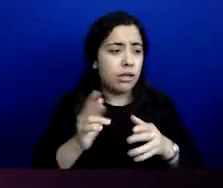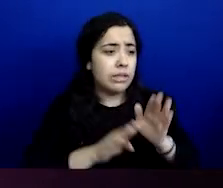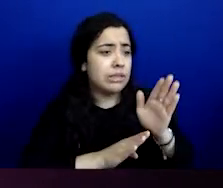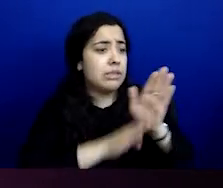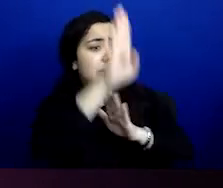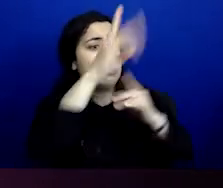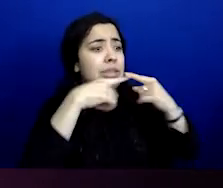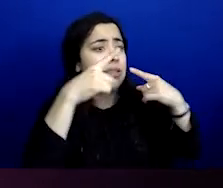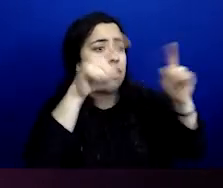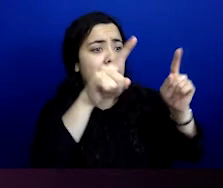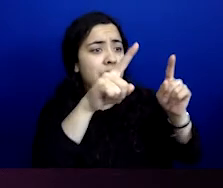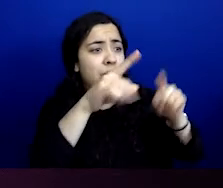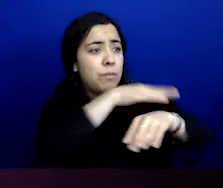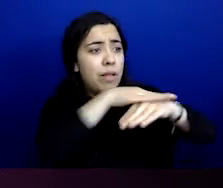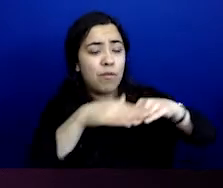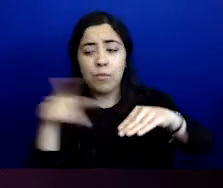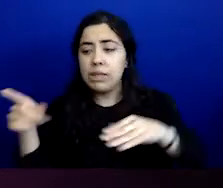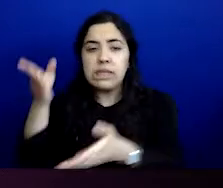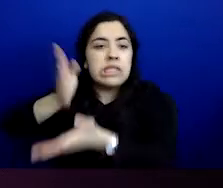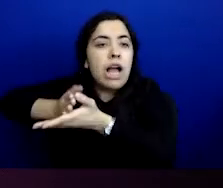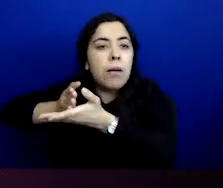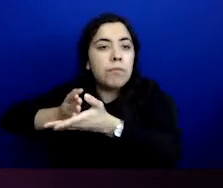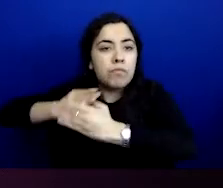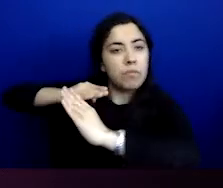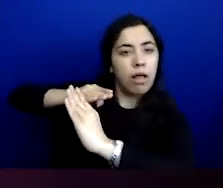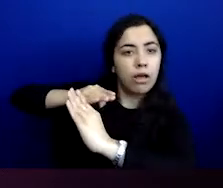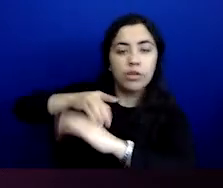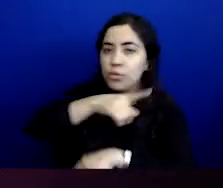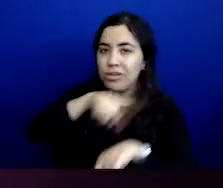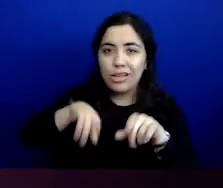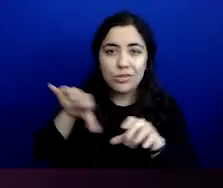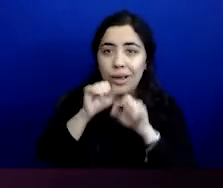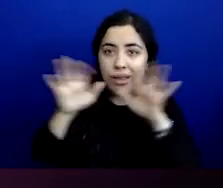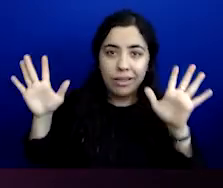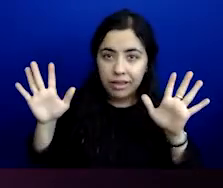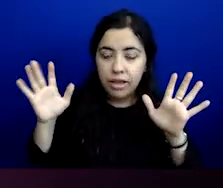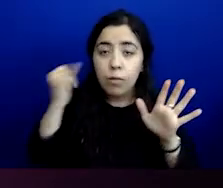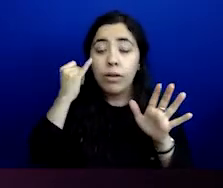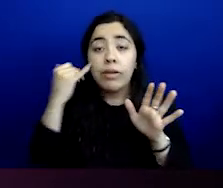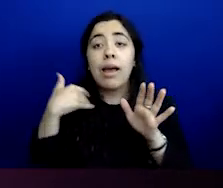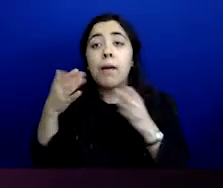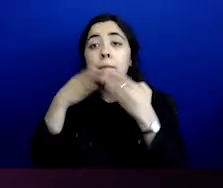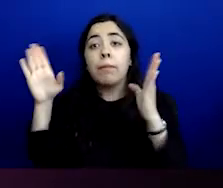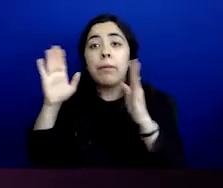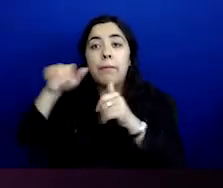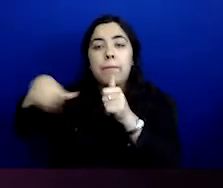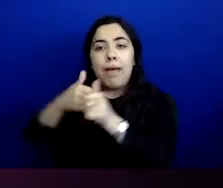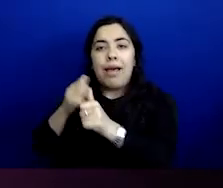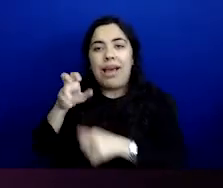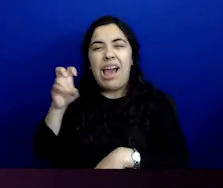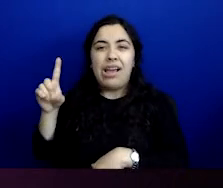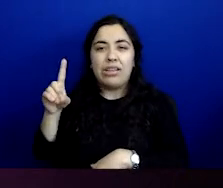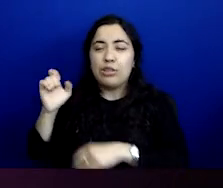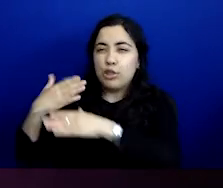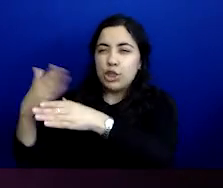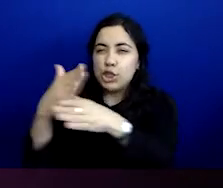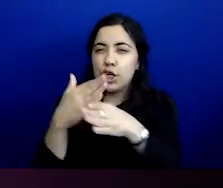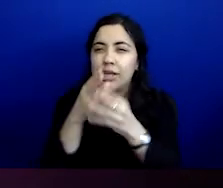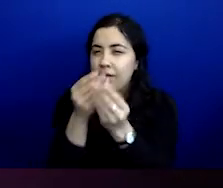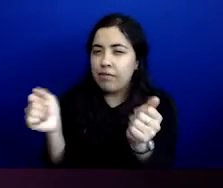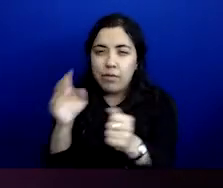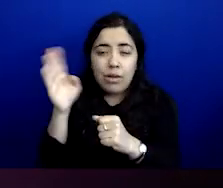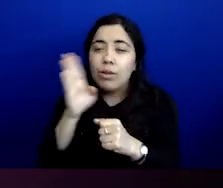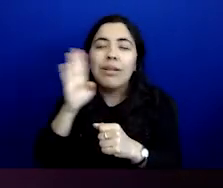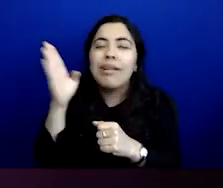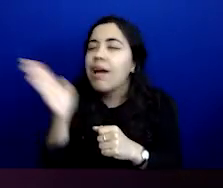it off, and there's really nothing you can do. But what if we instead had public backends that we could share, that we could know could never go away? We know